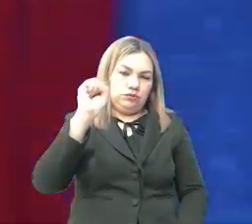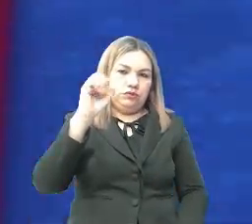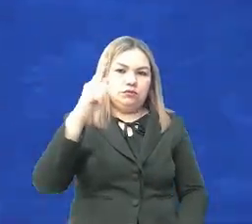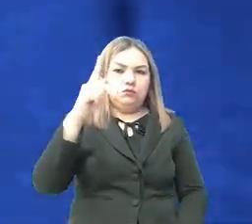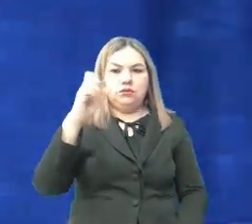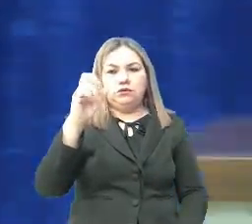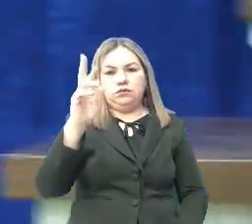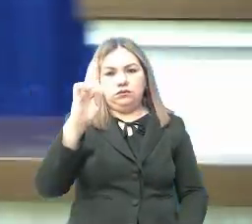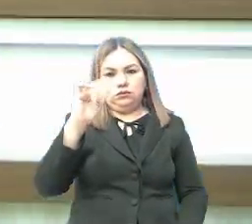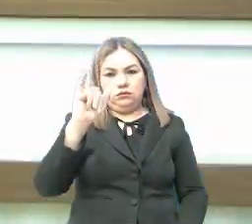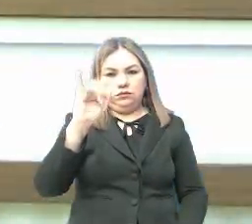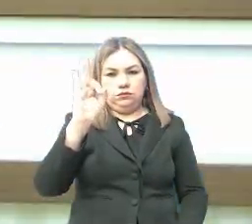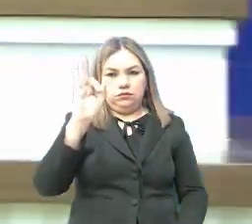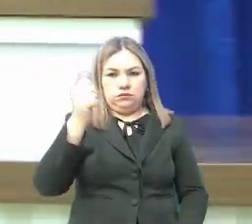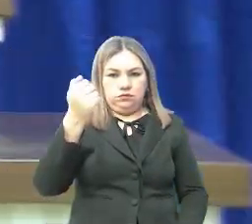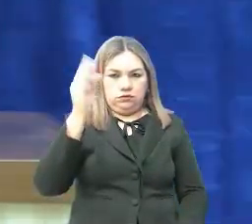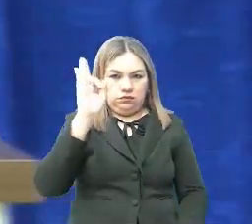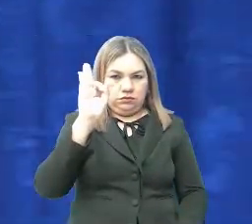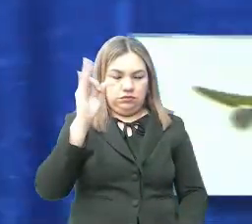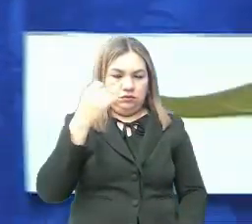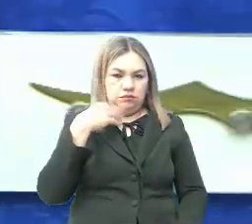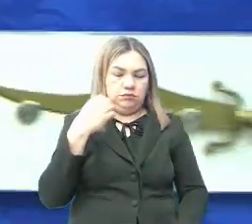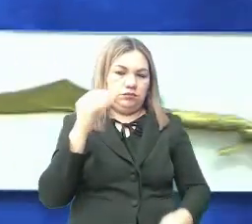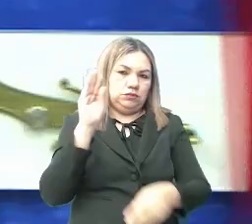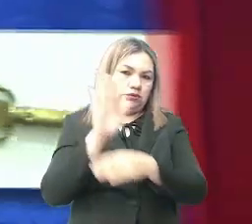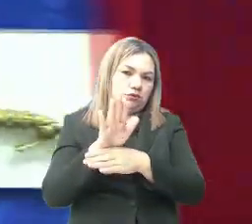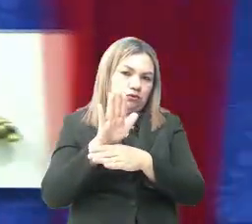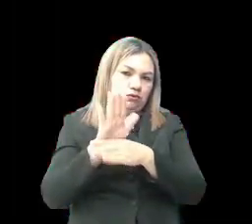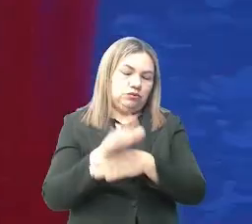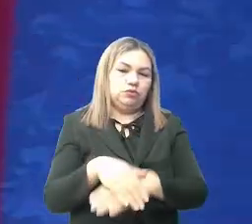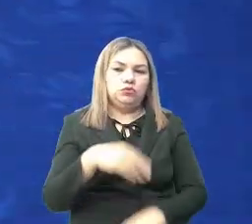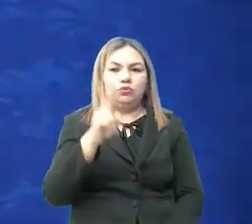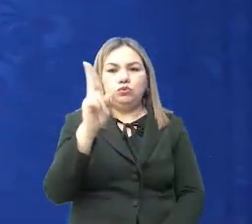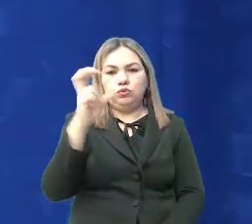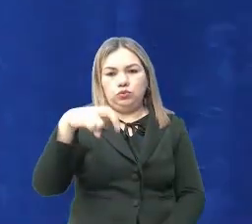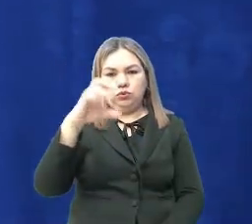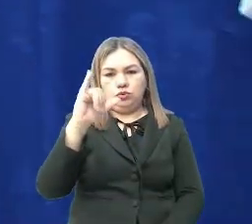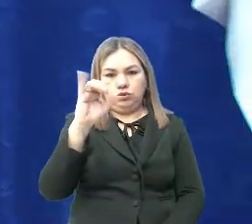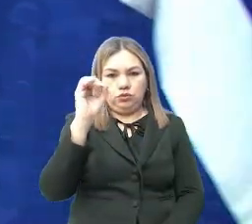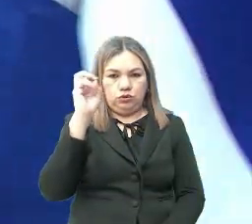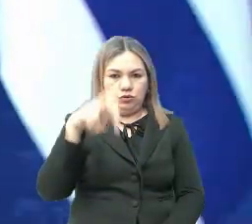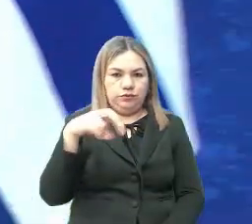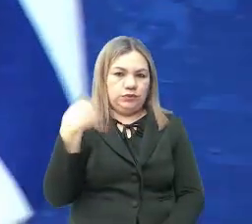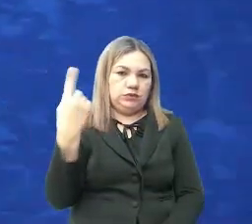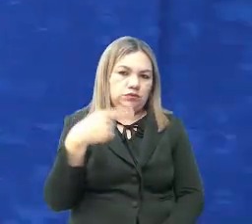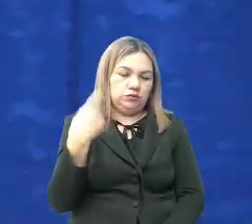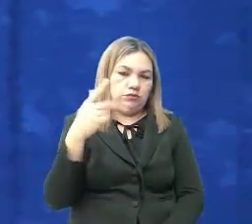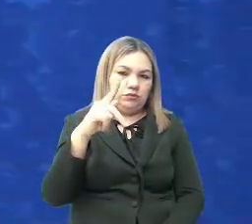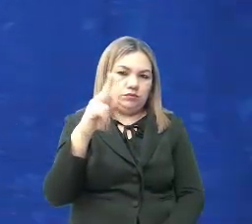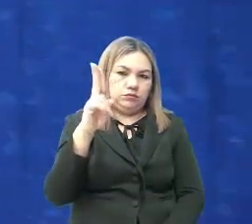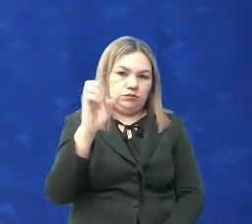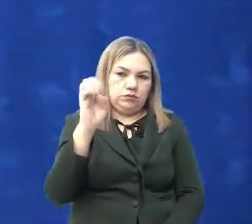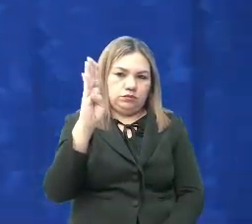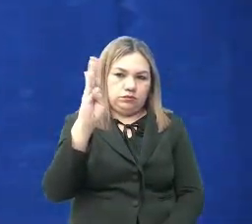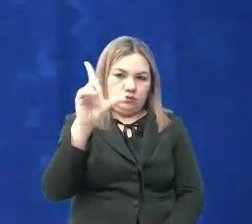this, he imparted a deliverance, an unction.